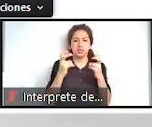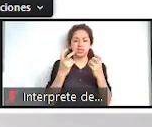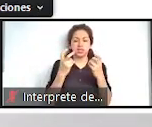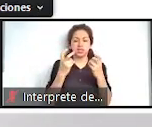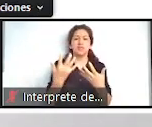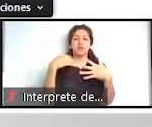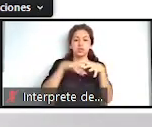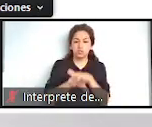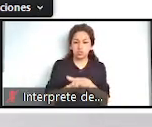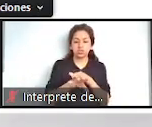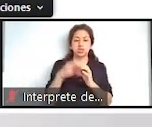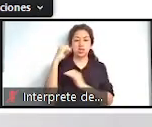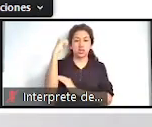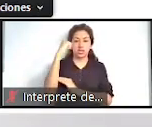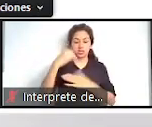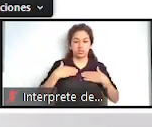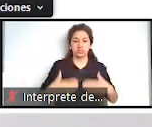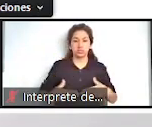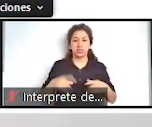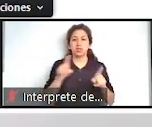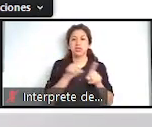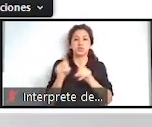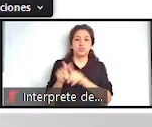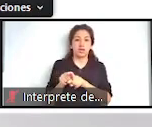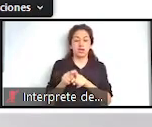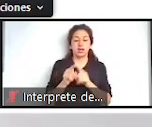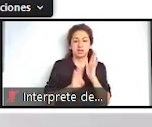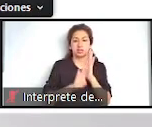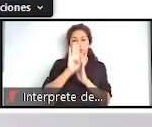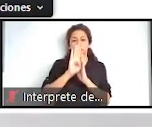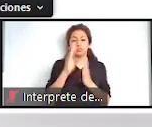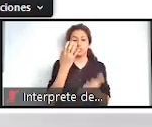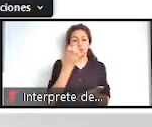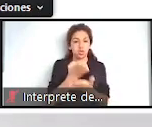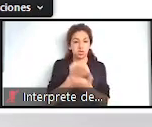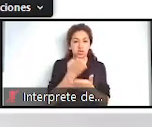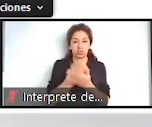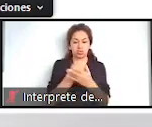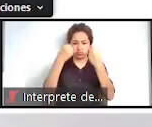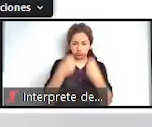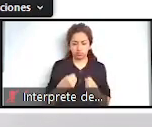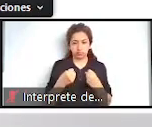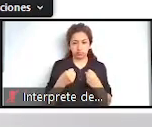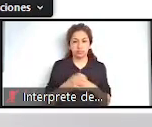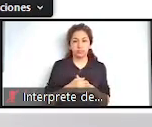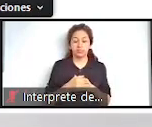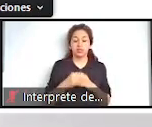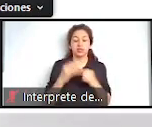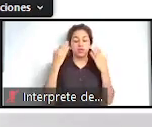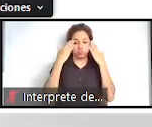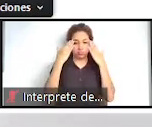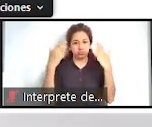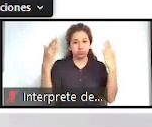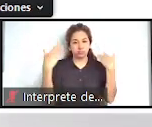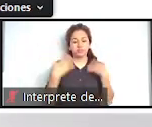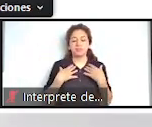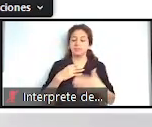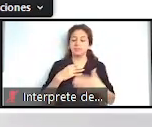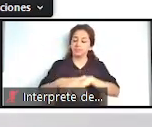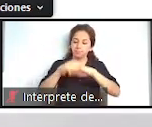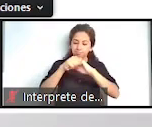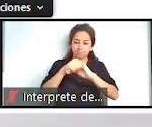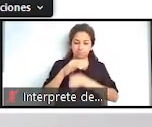sections to protect and promote human rights and also the inclusive economic is in the exclusive sustainable economic